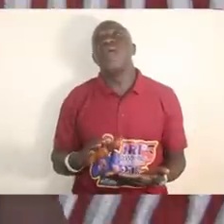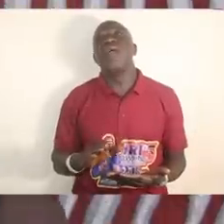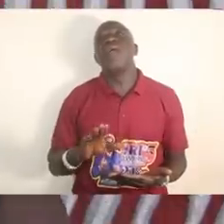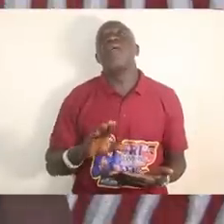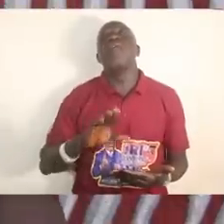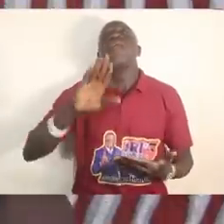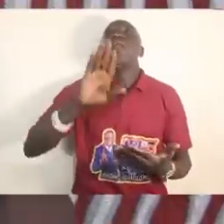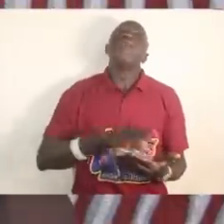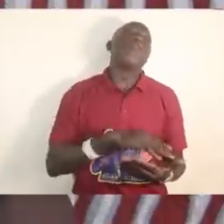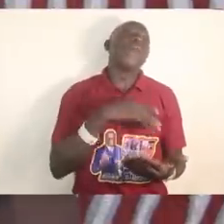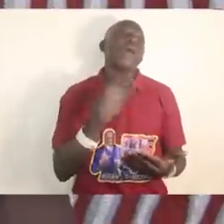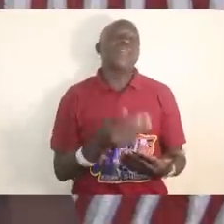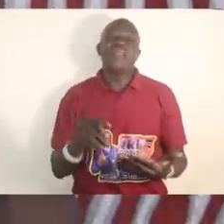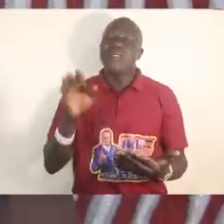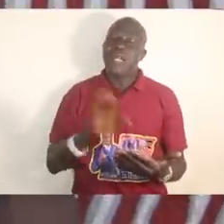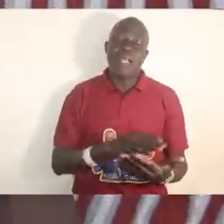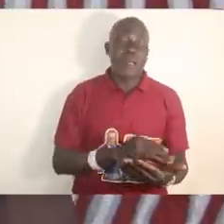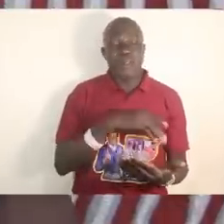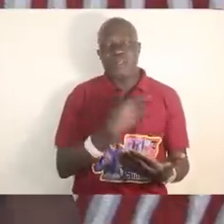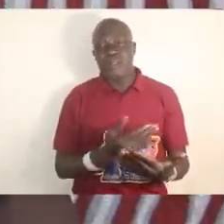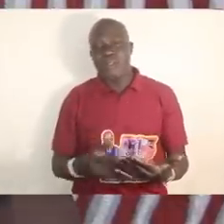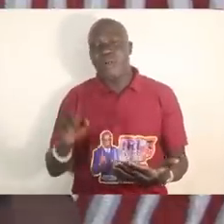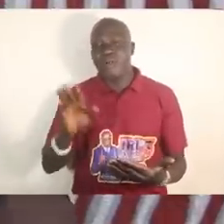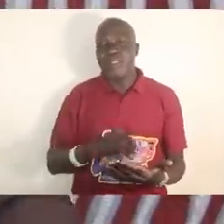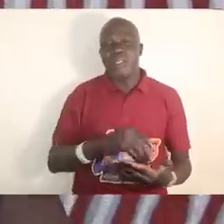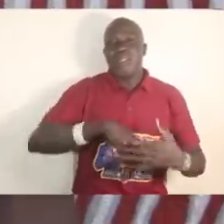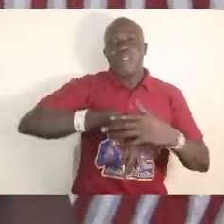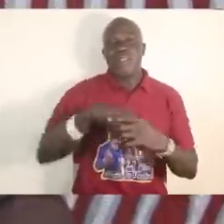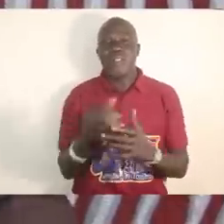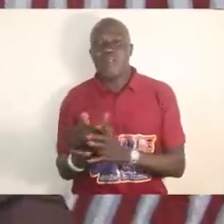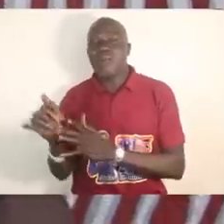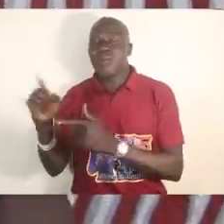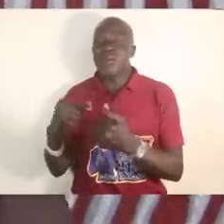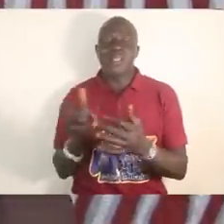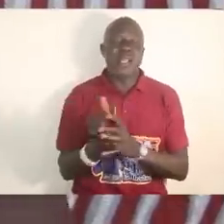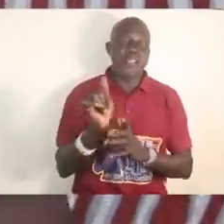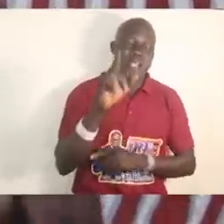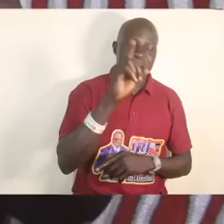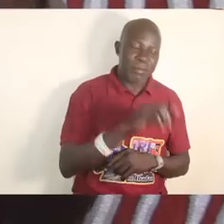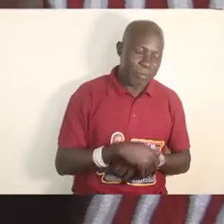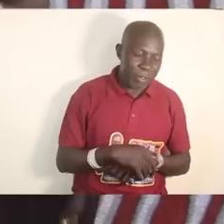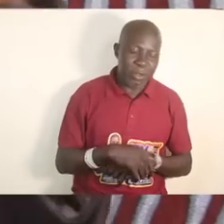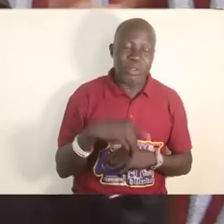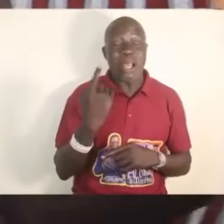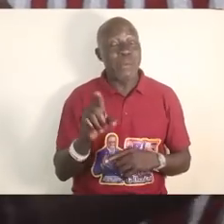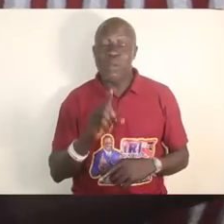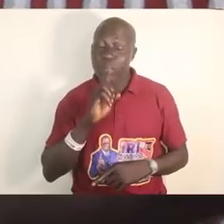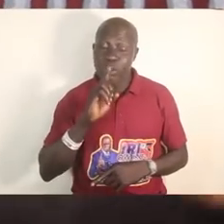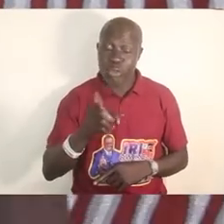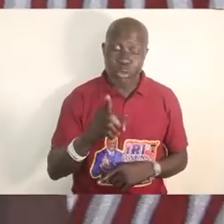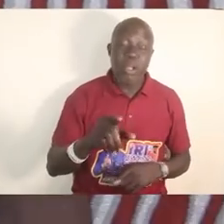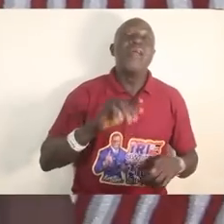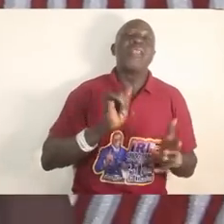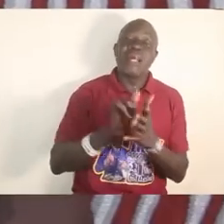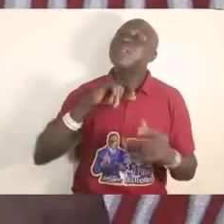lulẹ̀. Tó bá ti lè gbọ́ oòrùn omi kí yóò yọ jáde. Nǹkan yìí dá mi